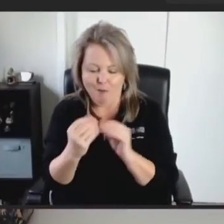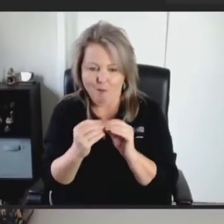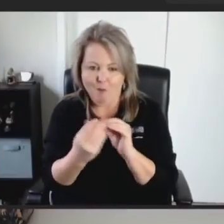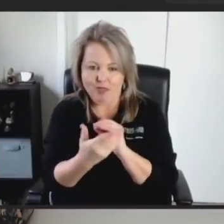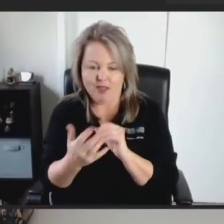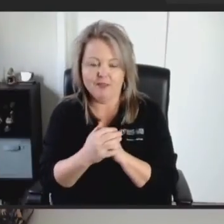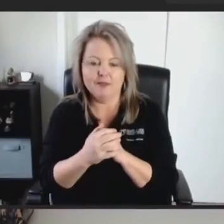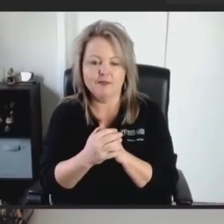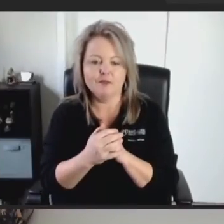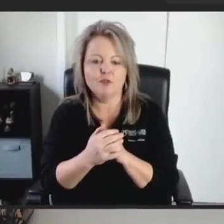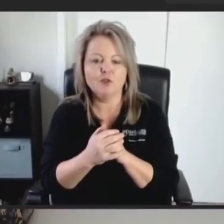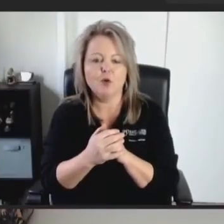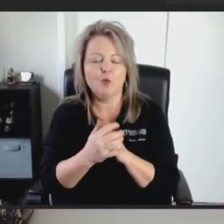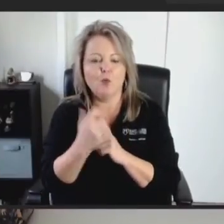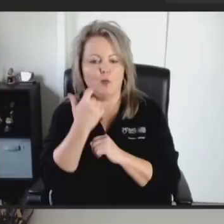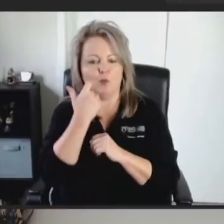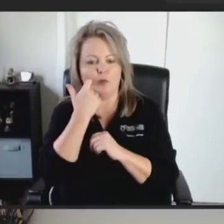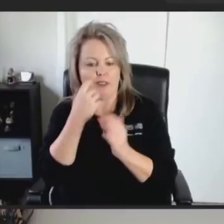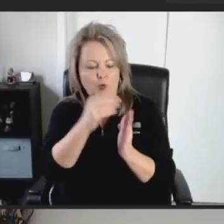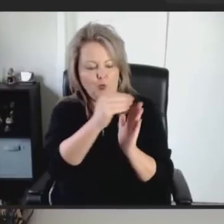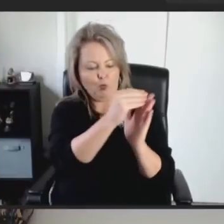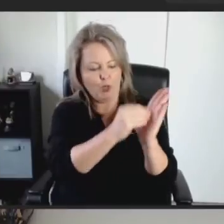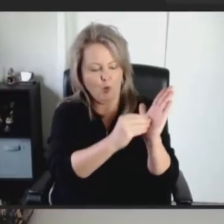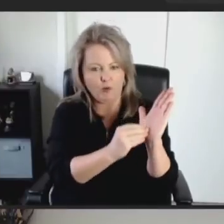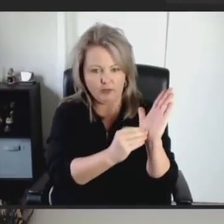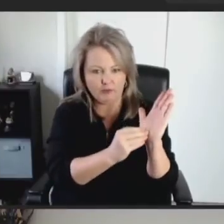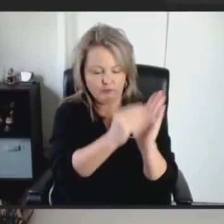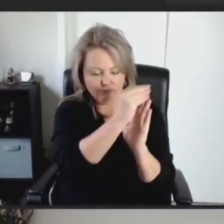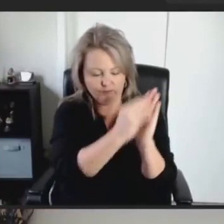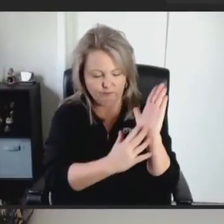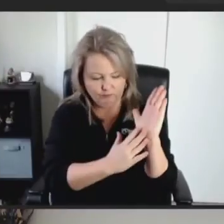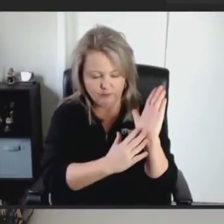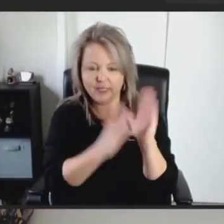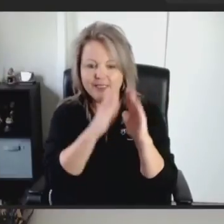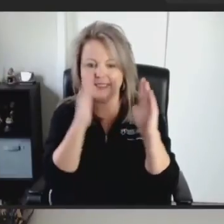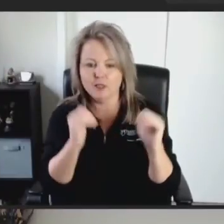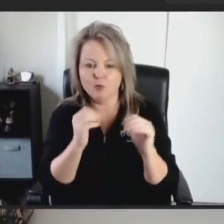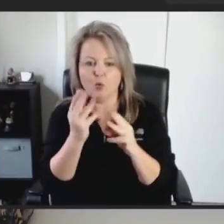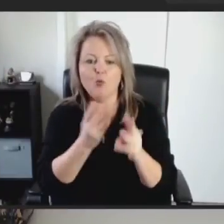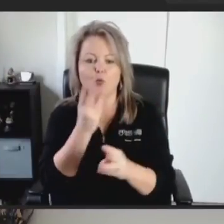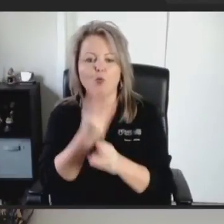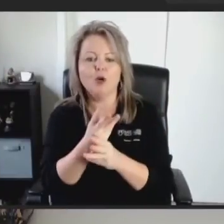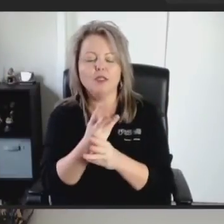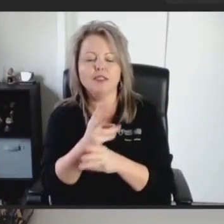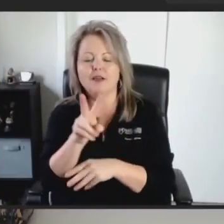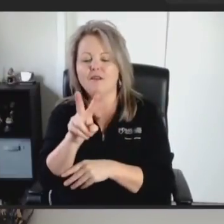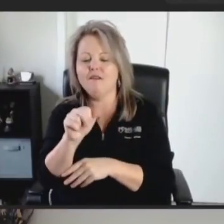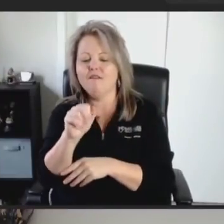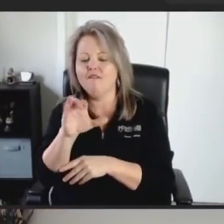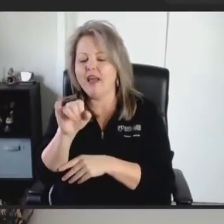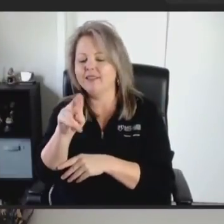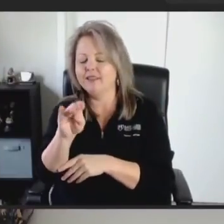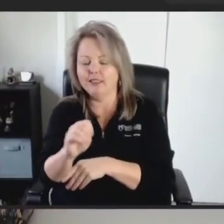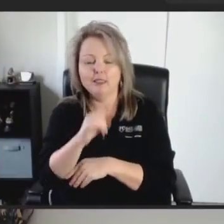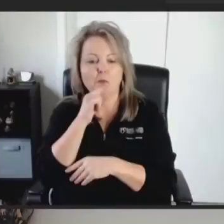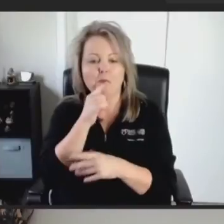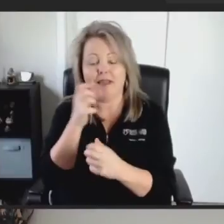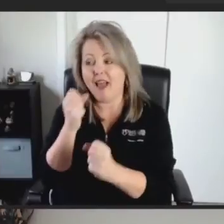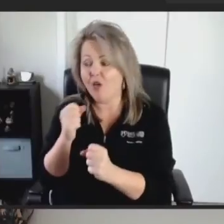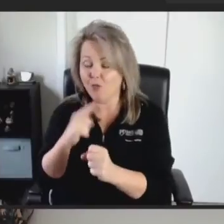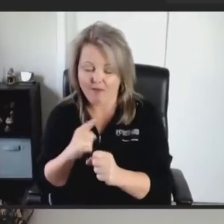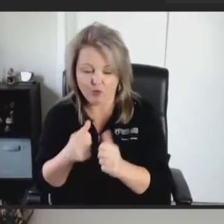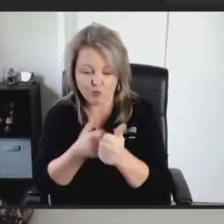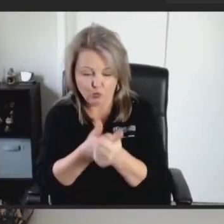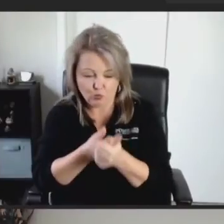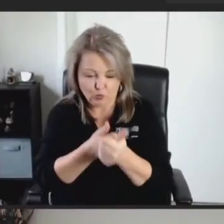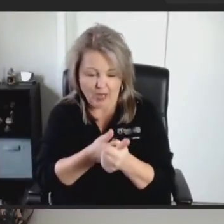this passive reporting system, it's very important for us in the world of vaccines and public health to be able to track things. But often in the news